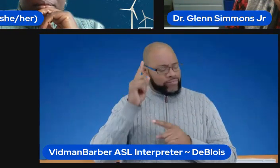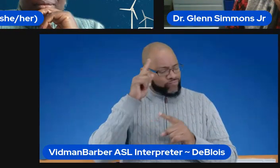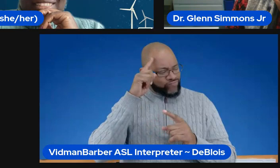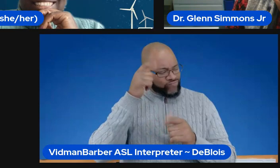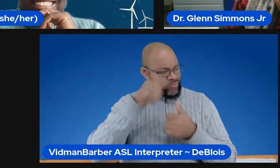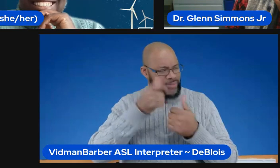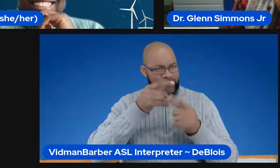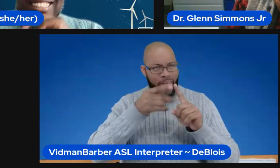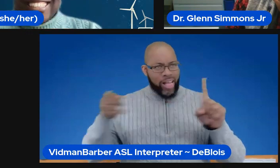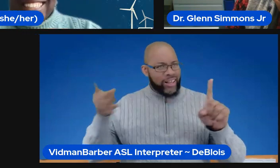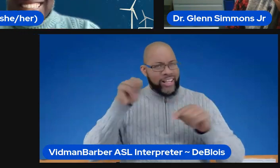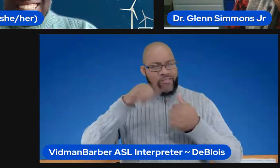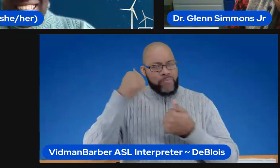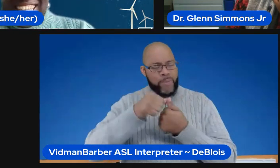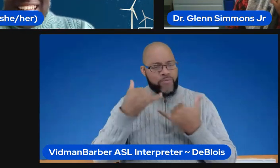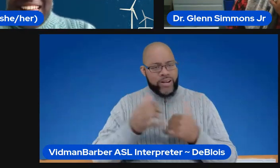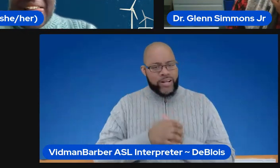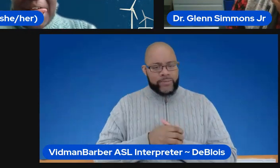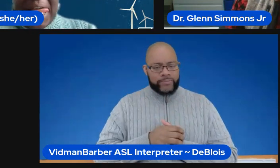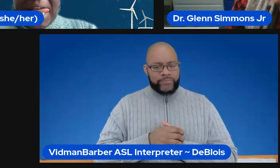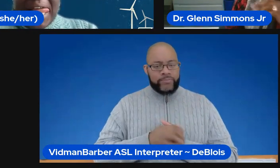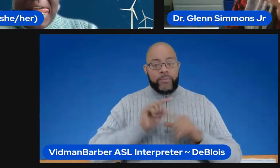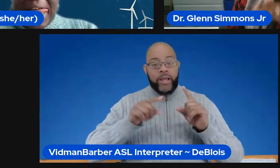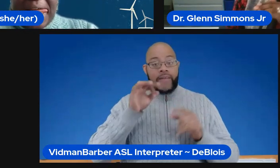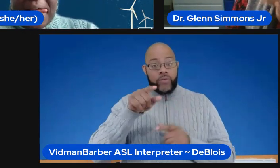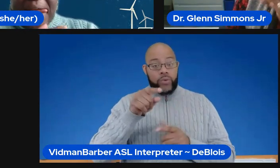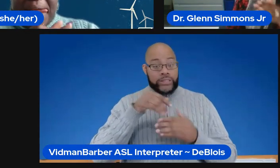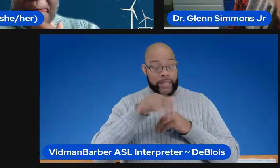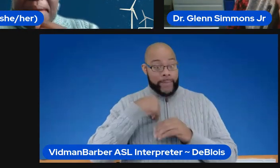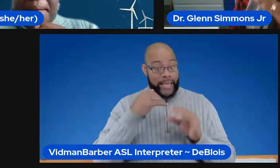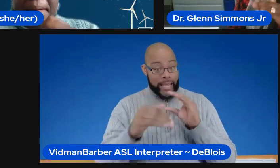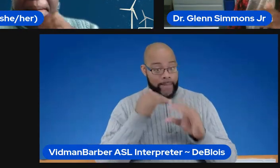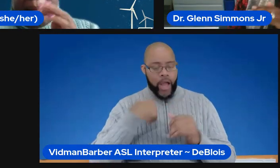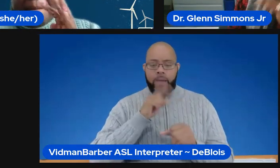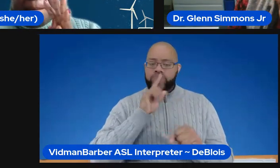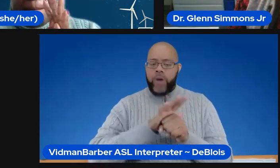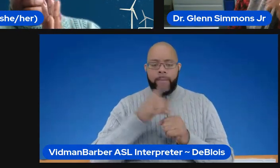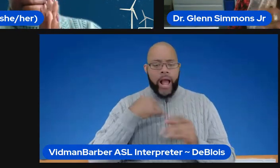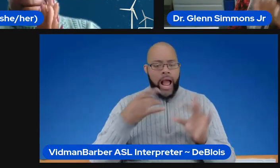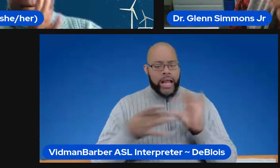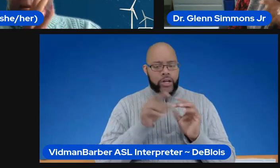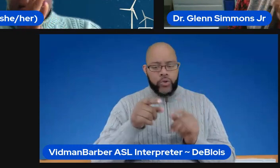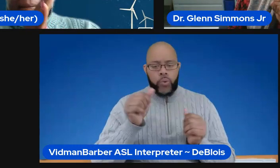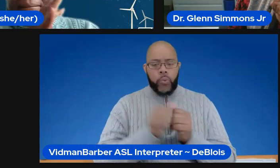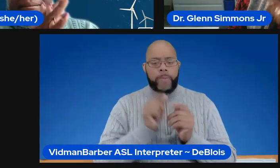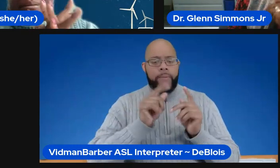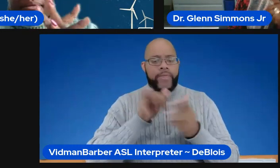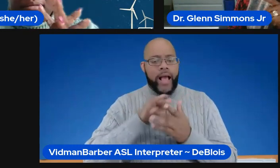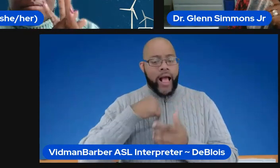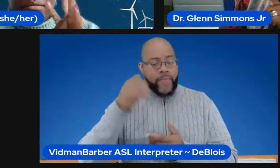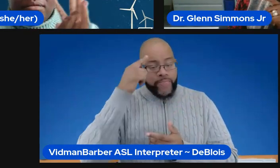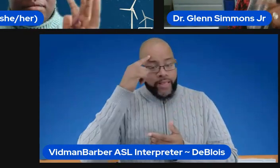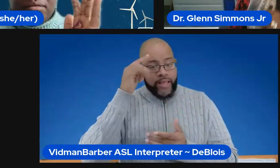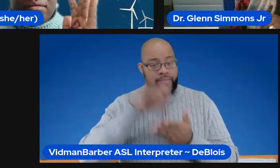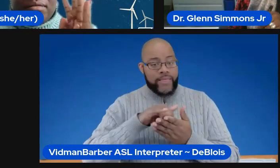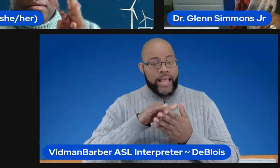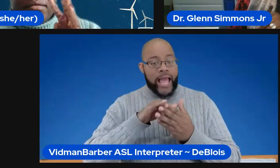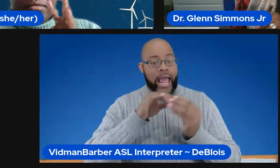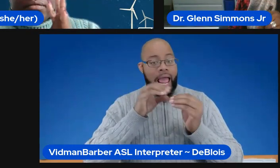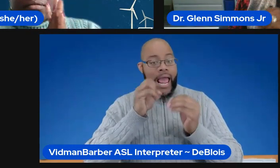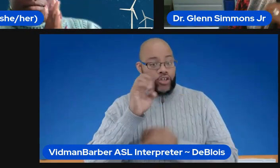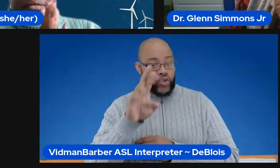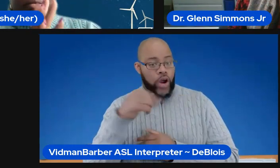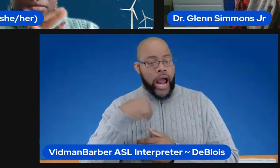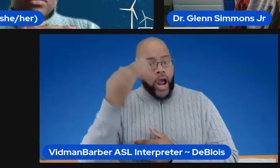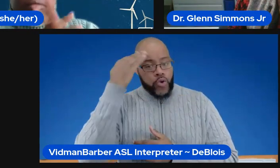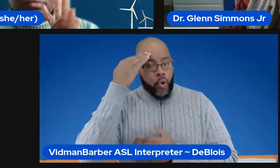letters, so I can't remember it right now. But if you were to send me an email, I promise you I would connect you with the folks. I think the editor is actually someone I know